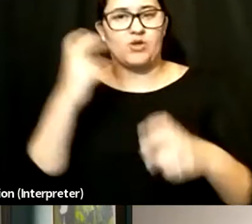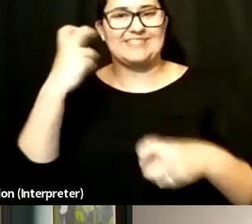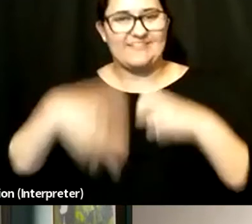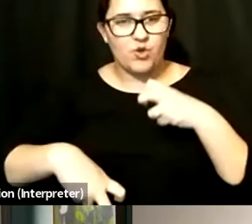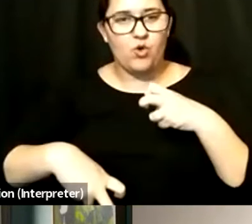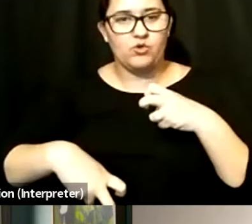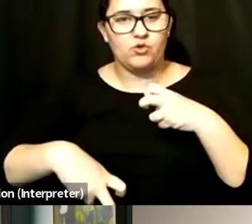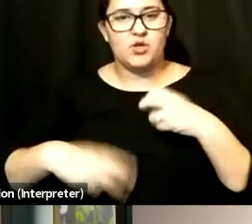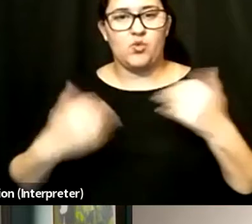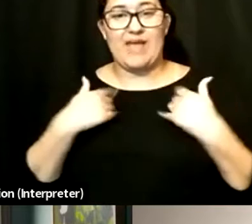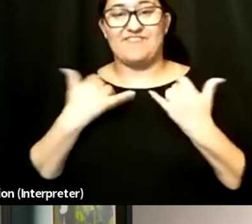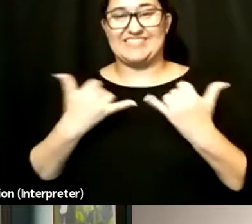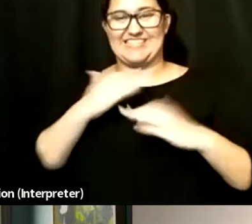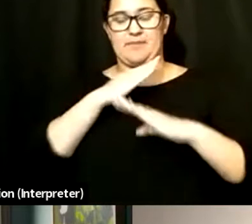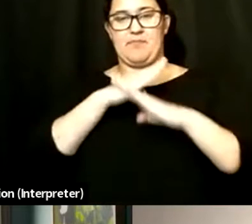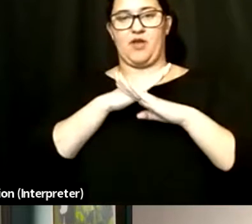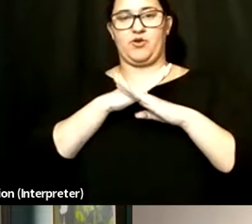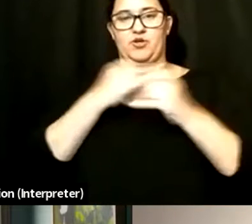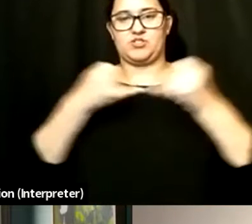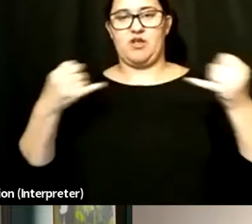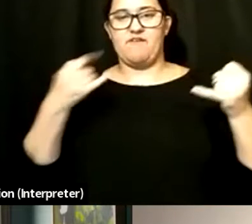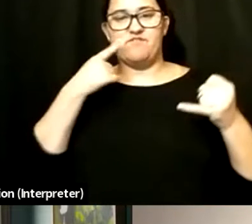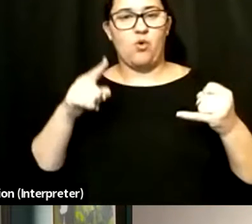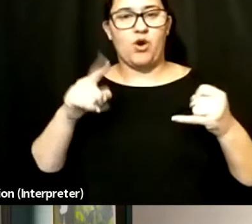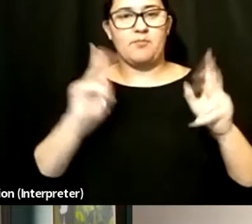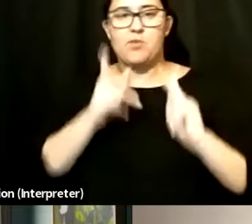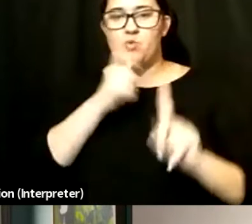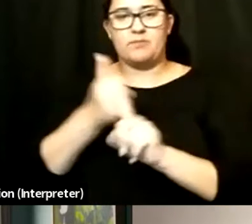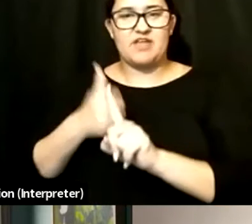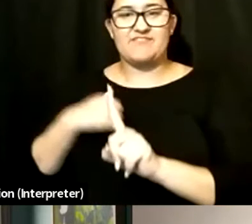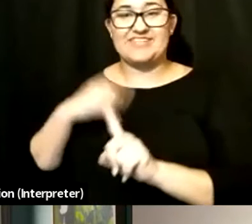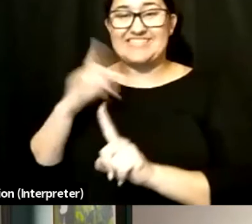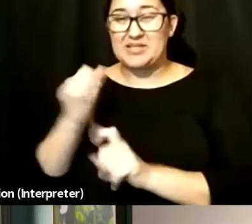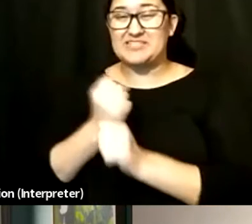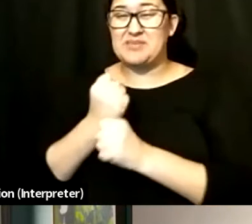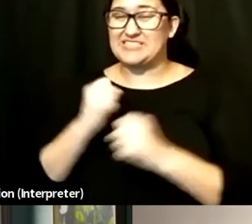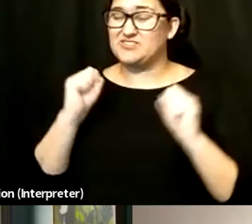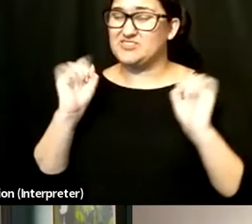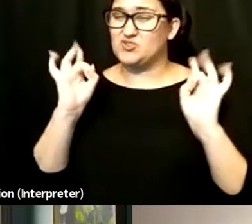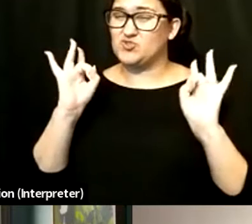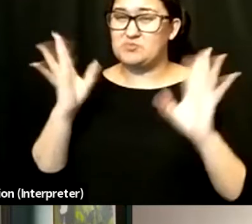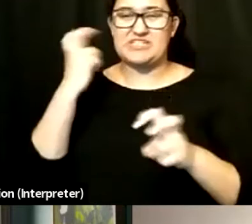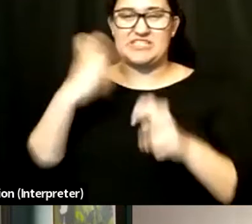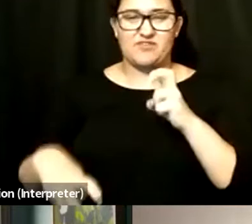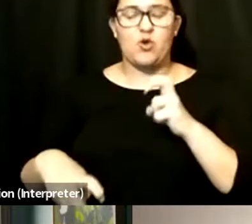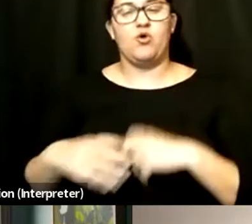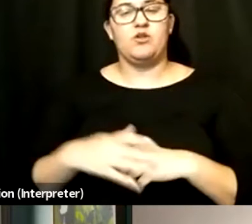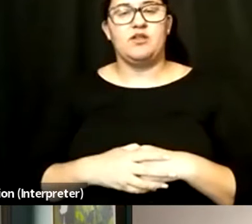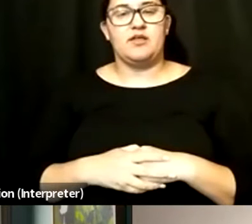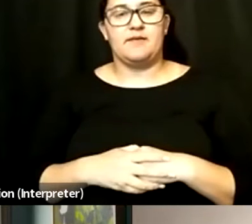are existing barriers to voting in person for disabled people that make it extremely difficult. And then you add on top of that a pandemic in